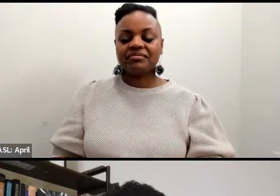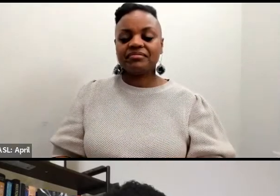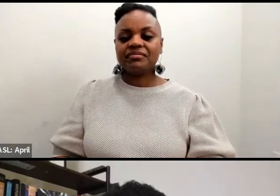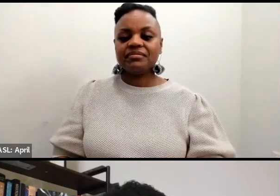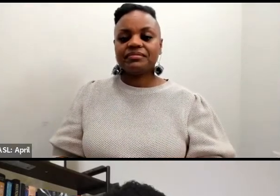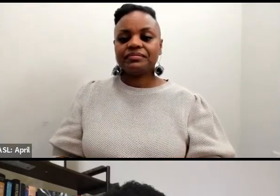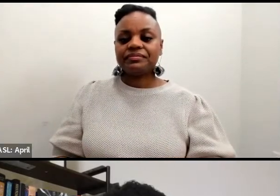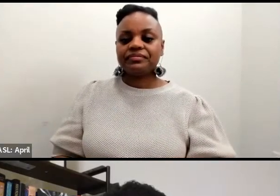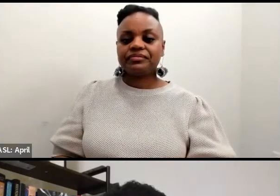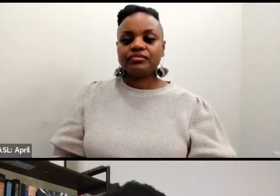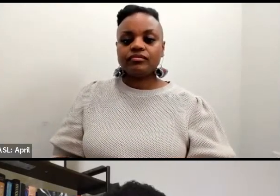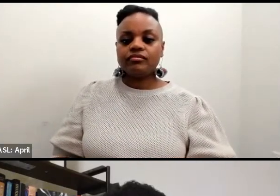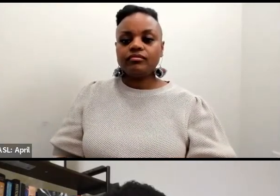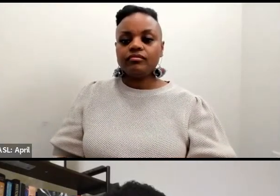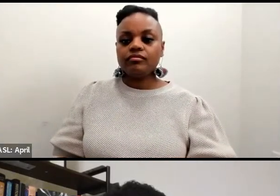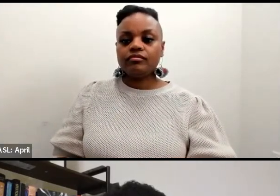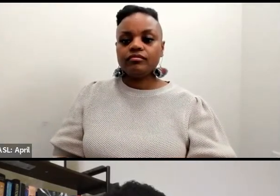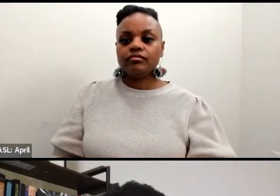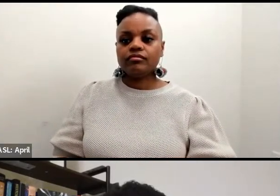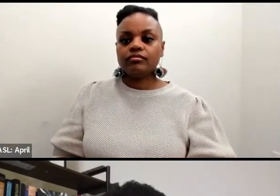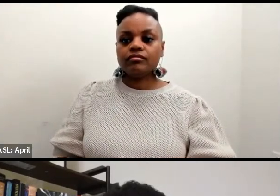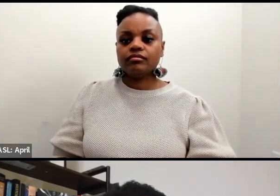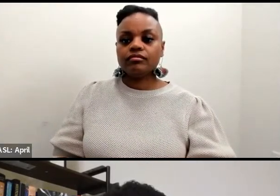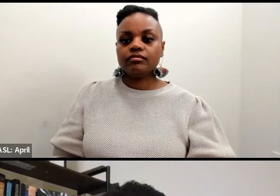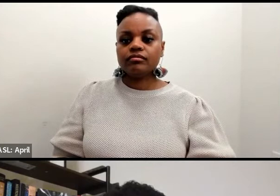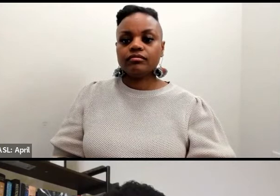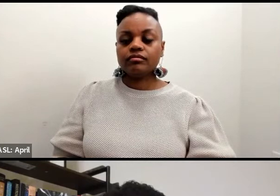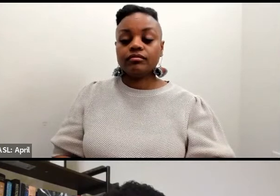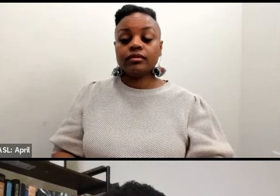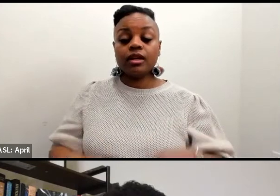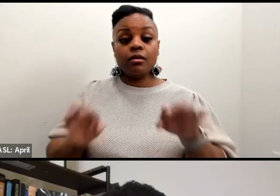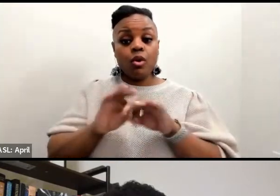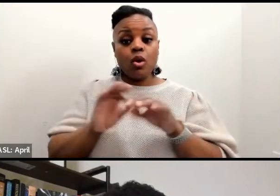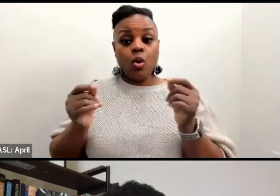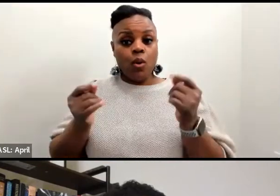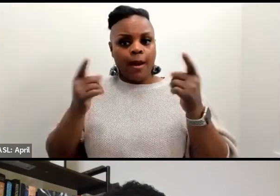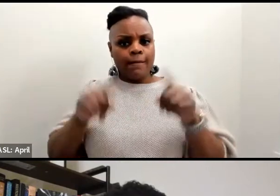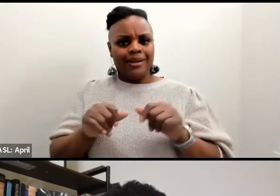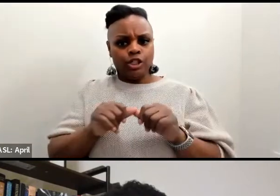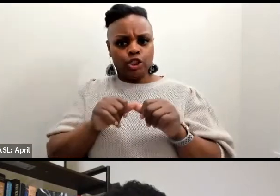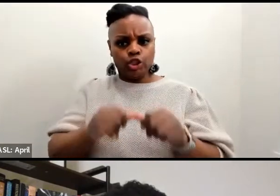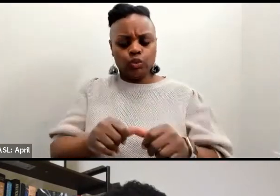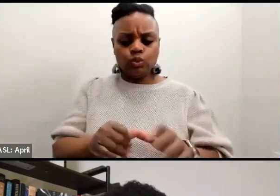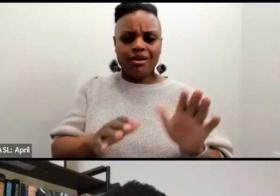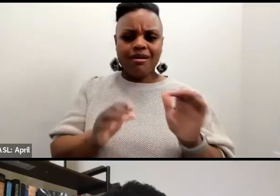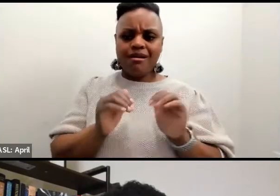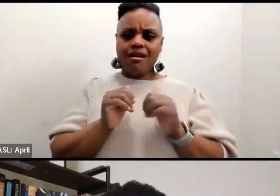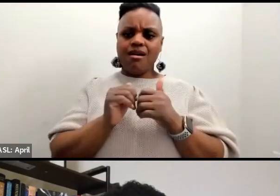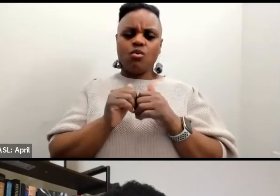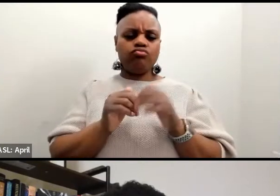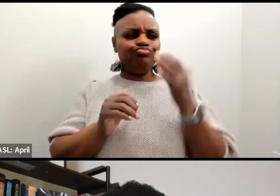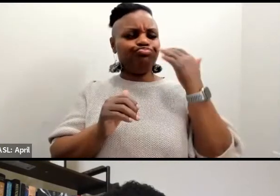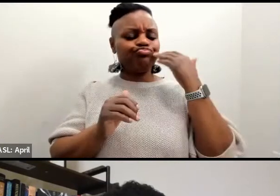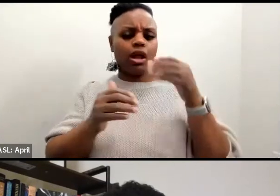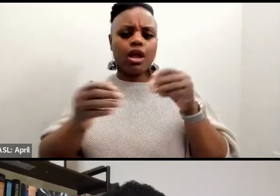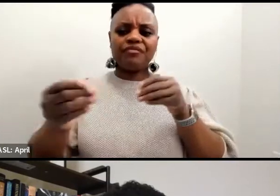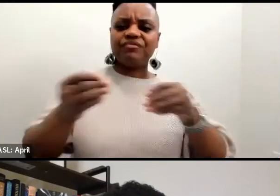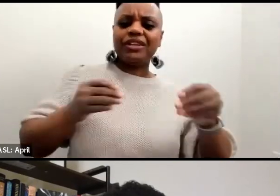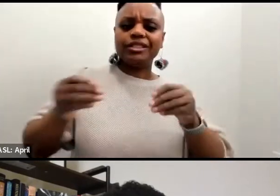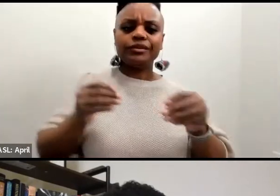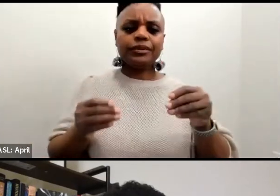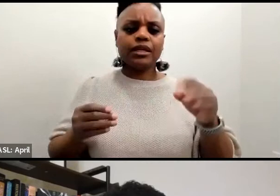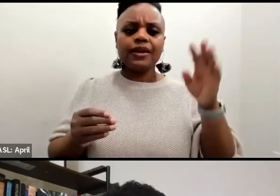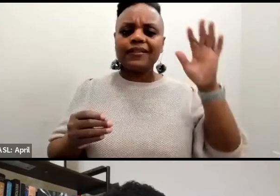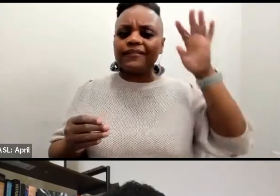of propagating very loose ideologies to command the street. And those have proven time and again to be